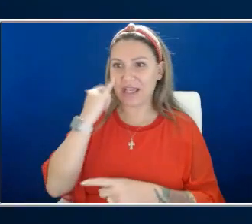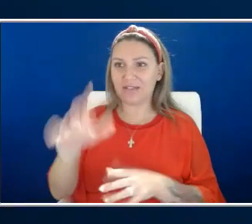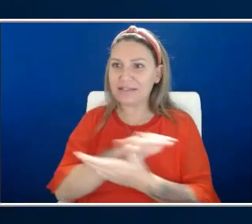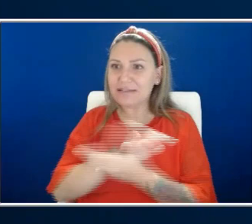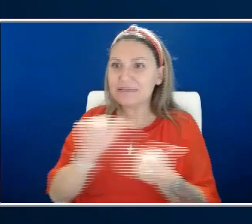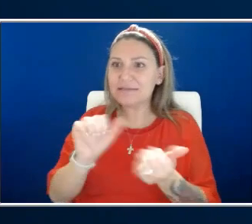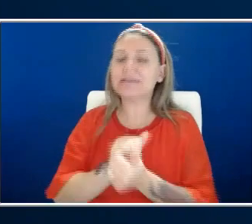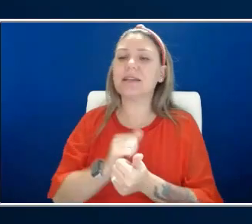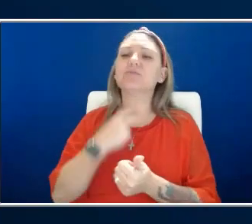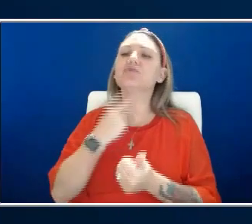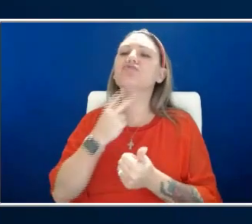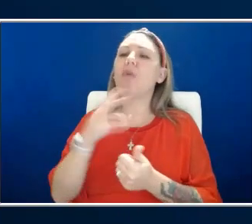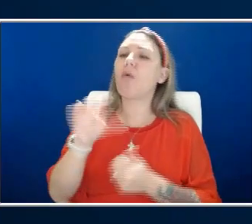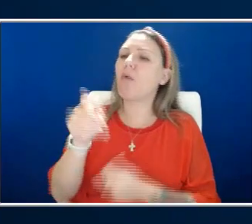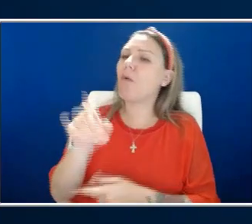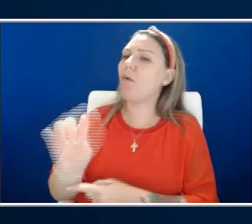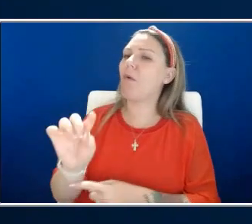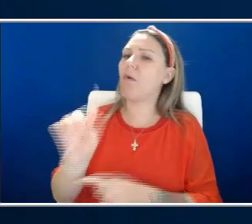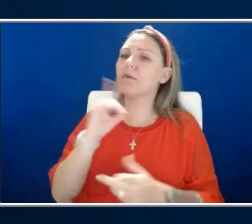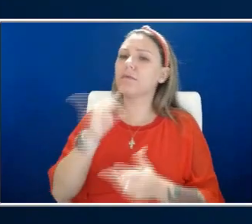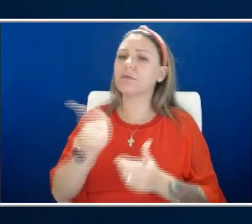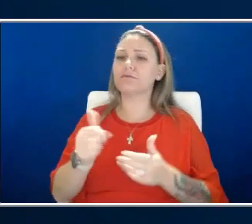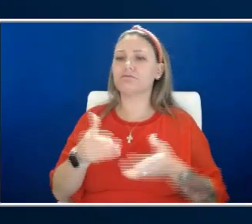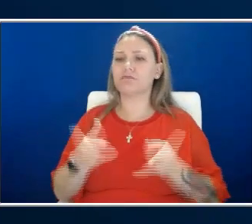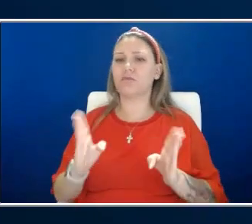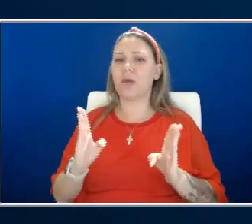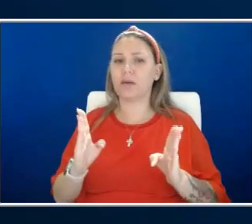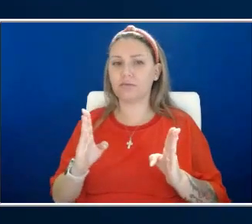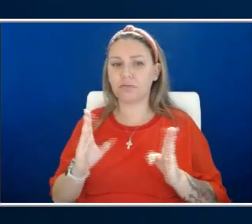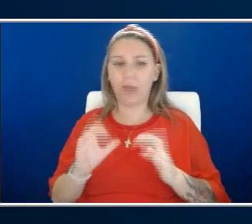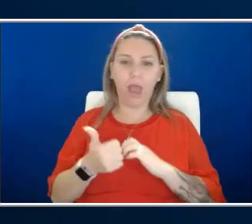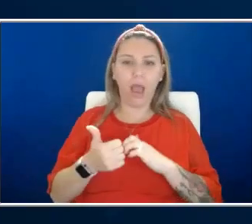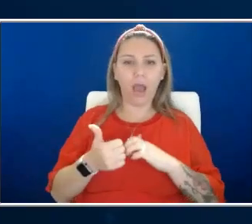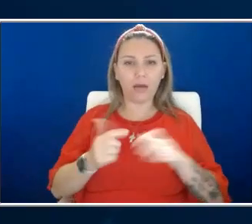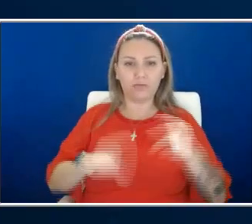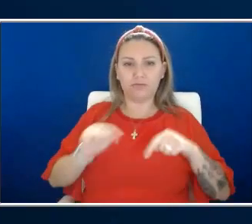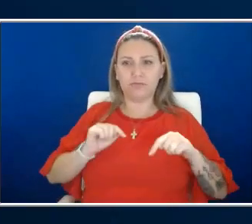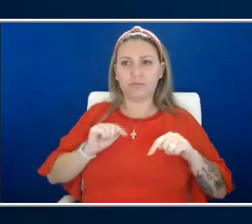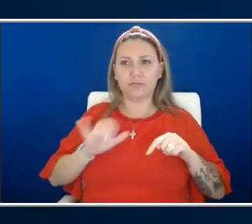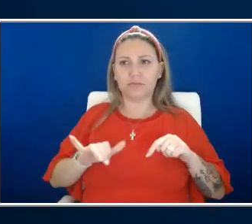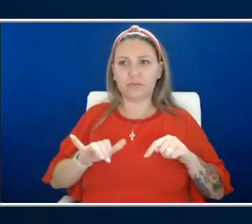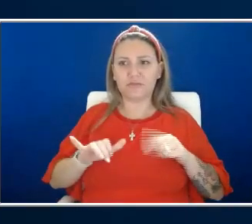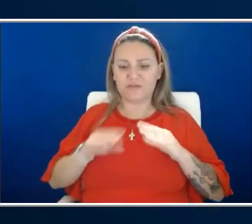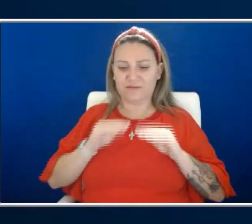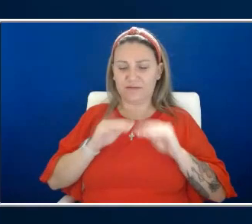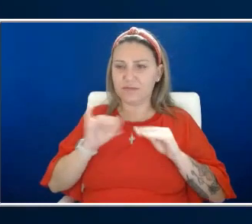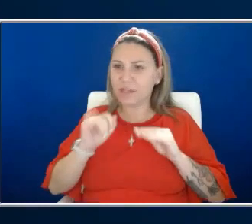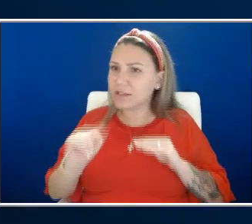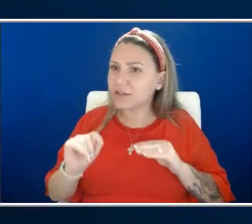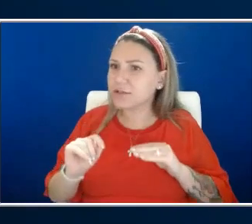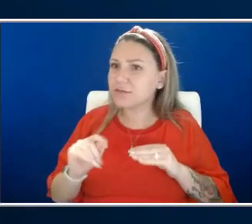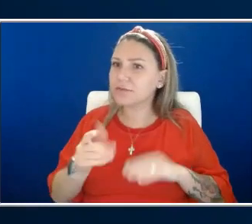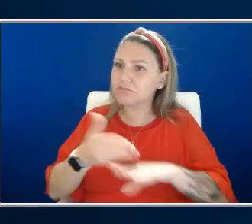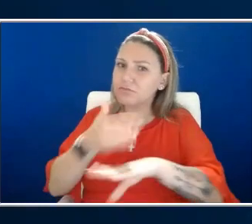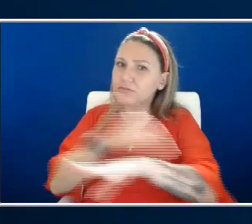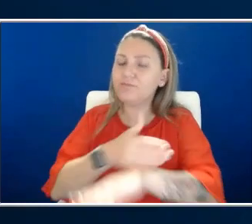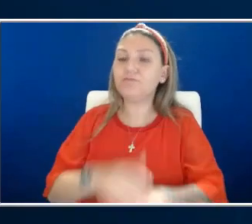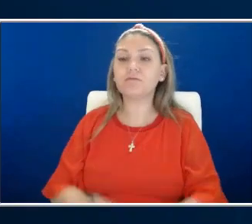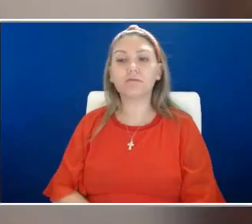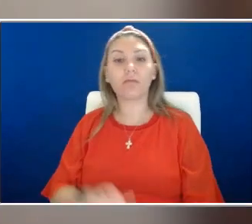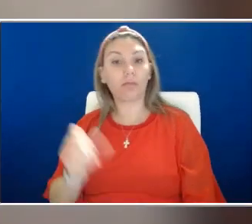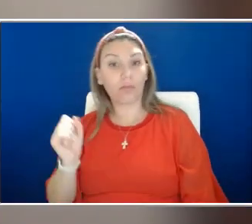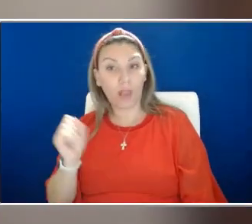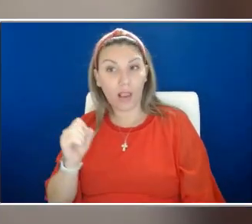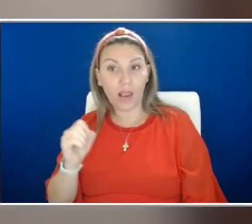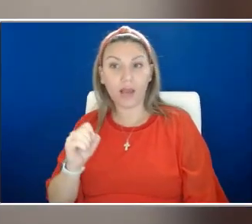cord, is there any way to, reverse that damage or fix it, make it better? Yeah, so it's